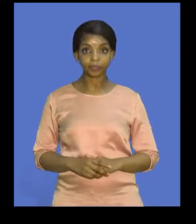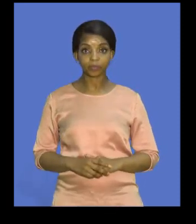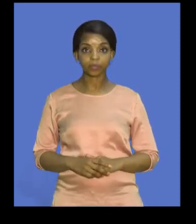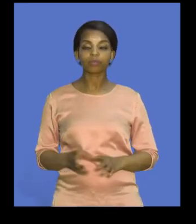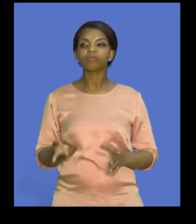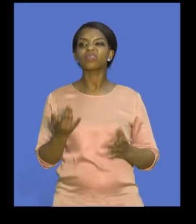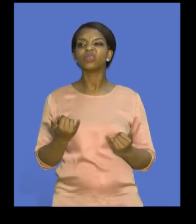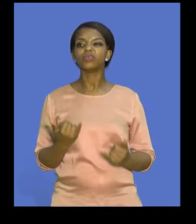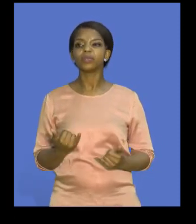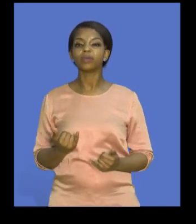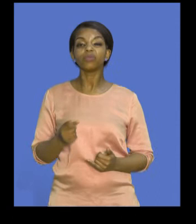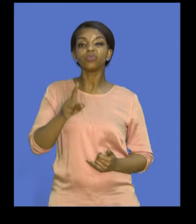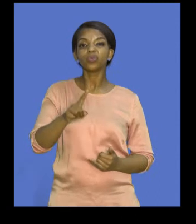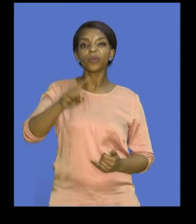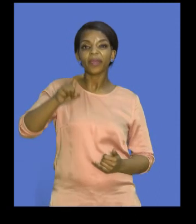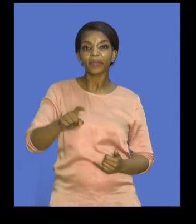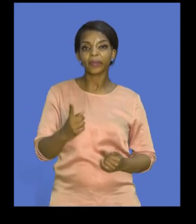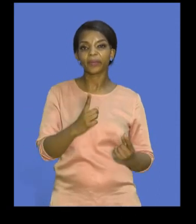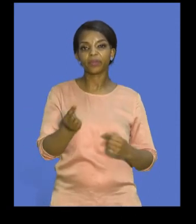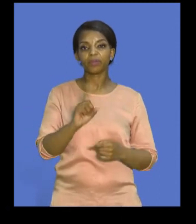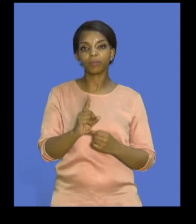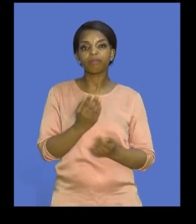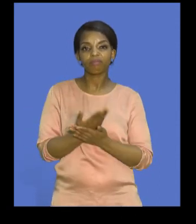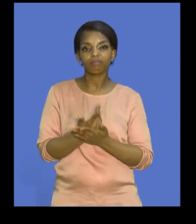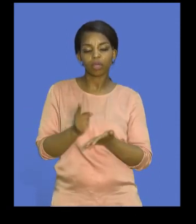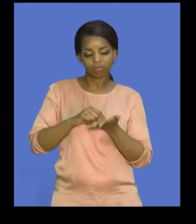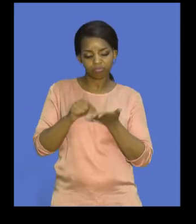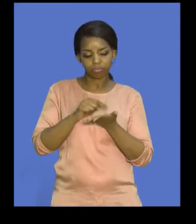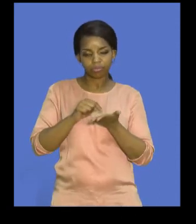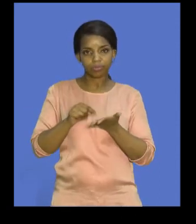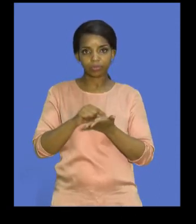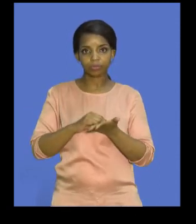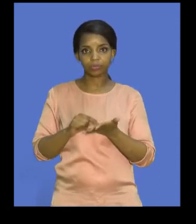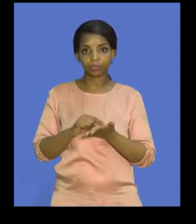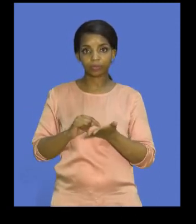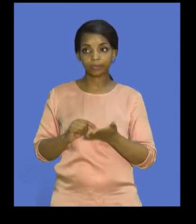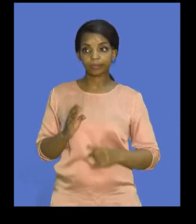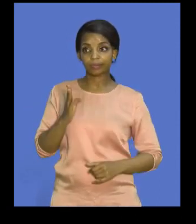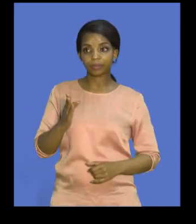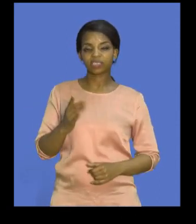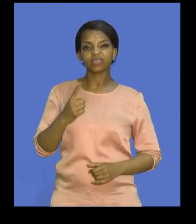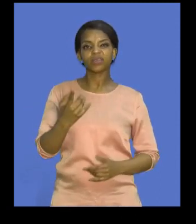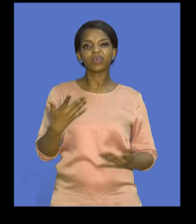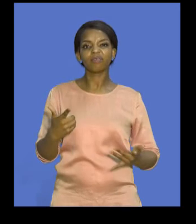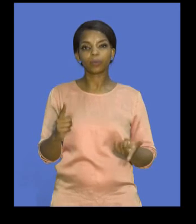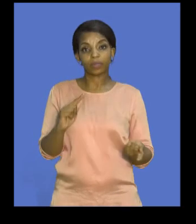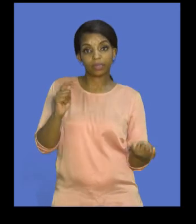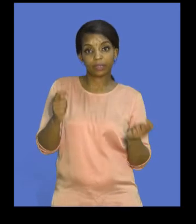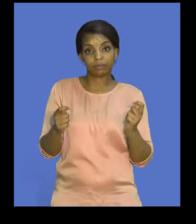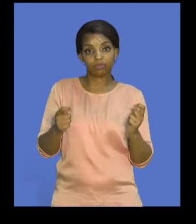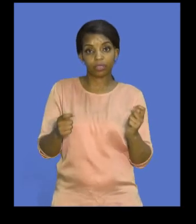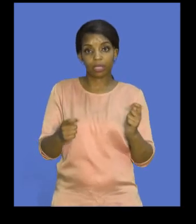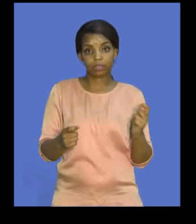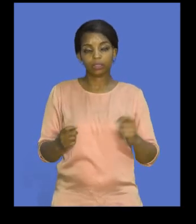need to also be familiar with that and distinguish it from the G, which is the universal gravitational